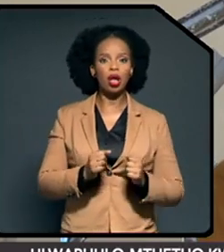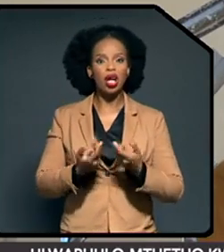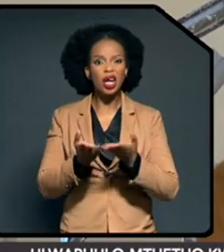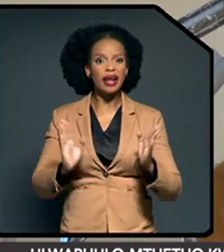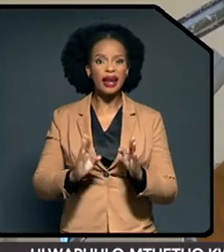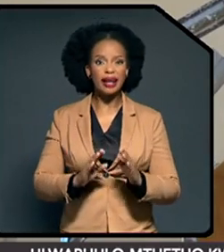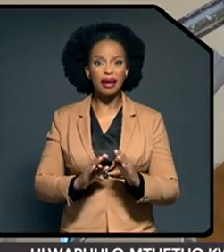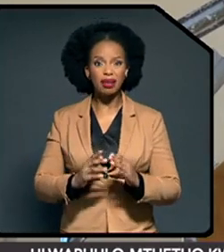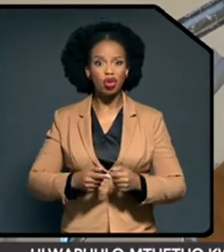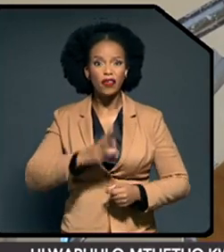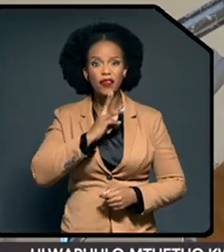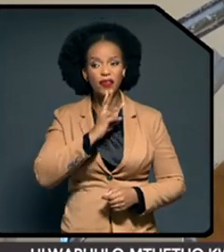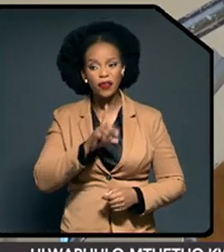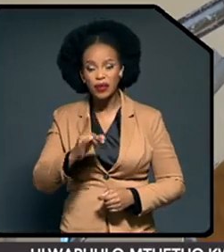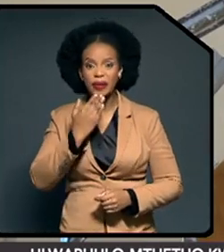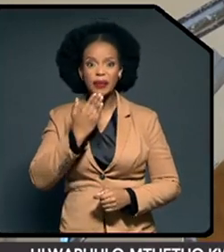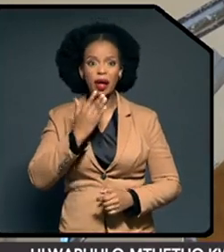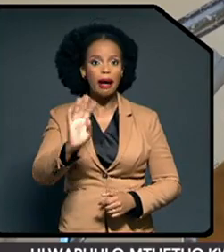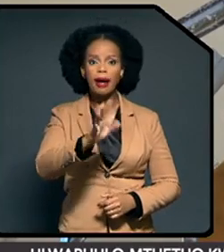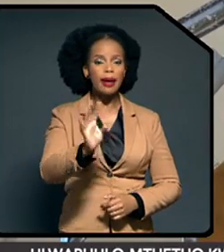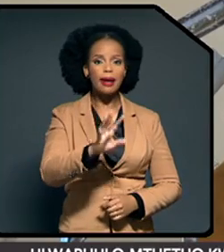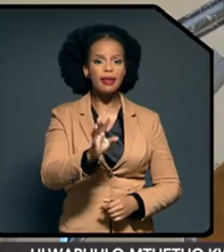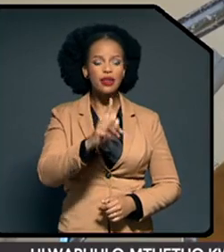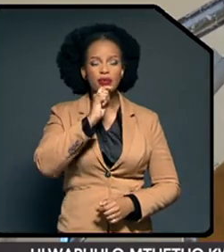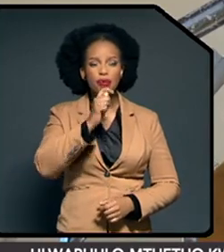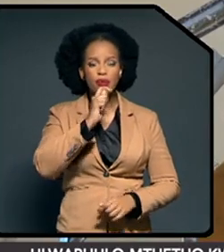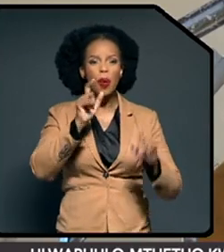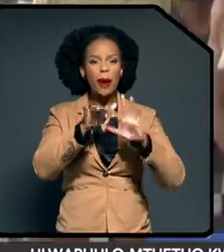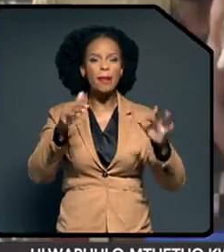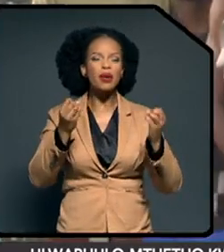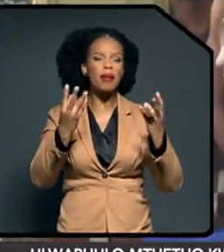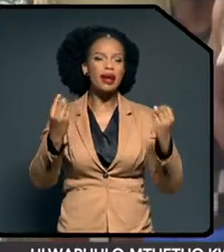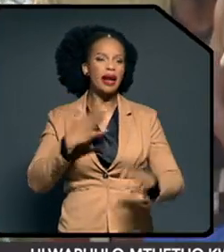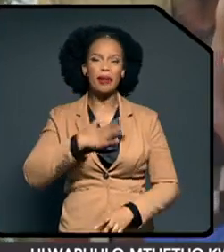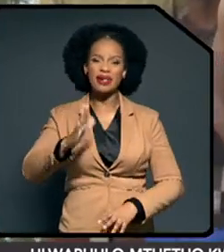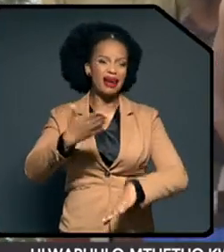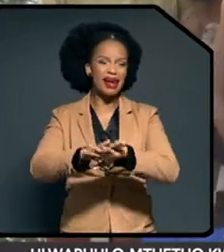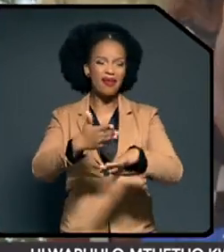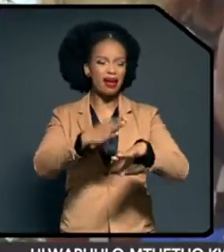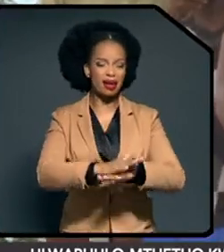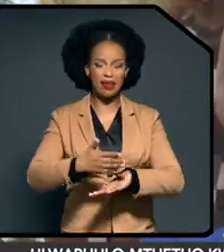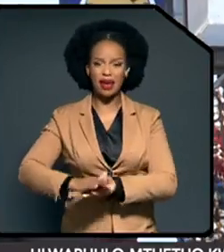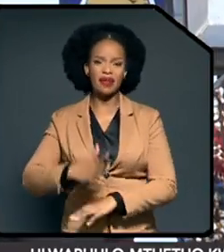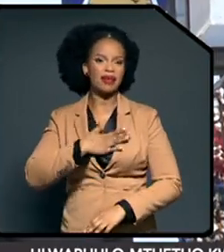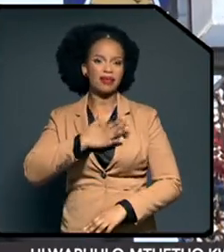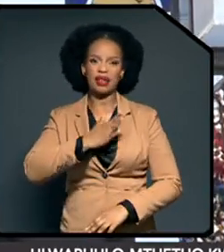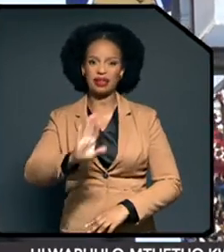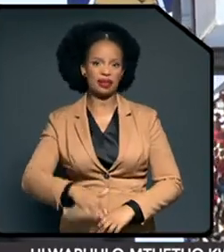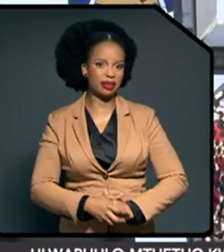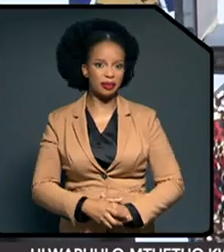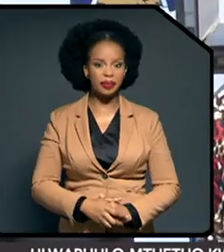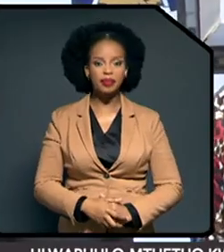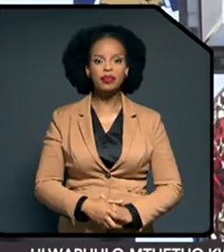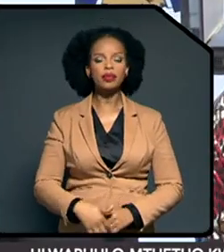Iqiniso ukuthi abantu abaningi lokhu kufo kwenzeka la abakuthandi. Eli liphulo elijolise ekulweni